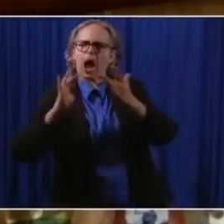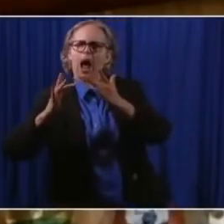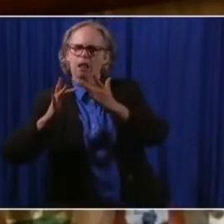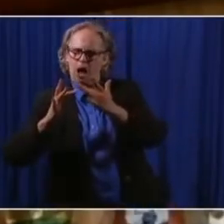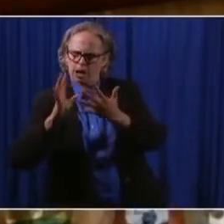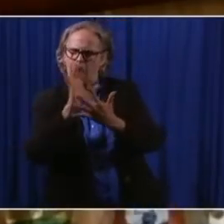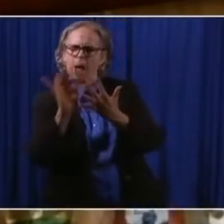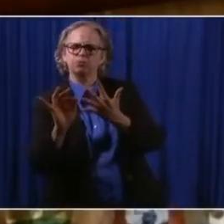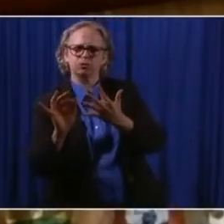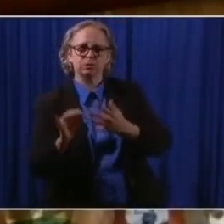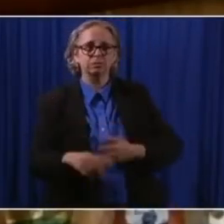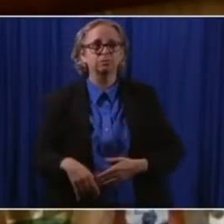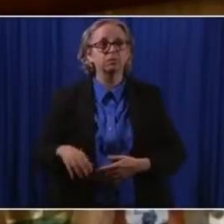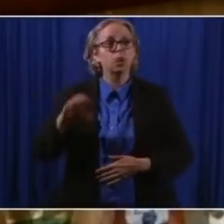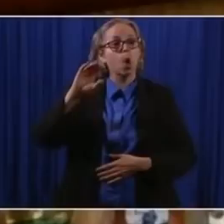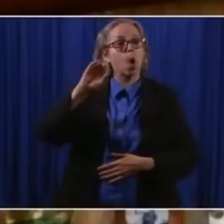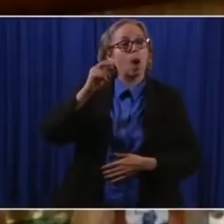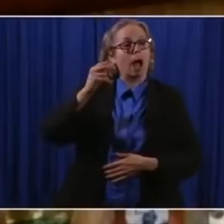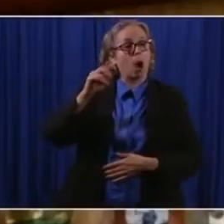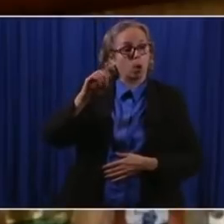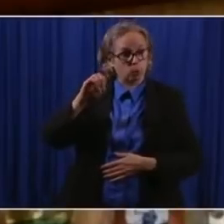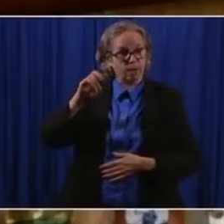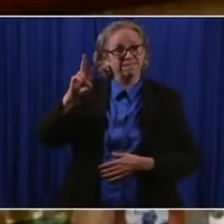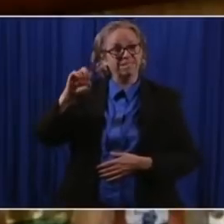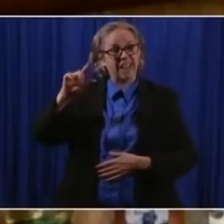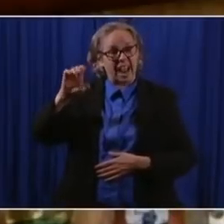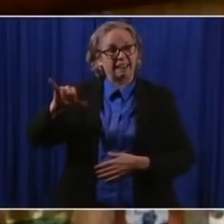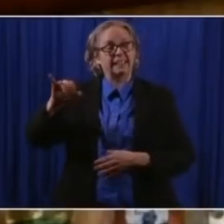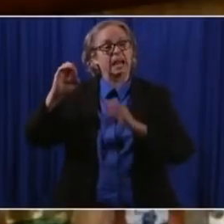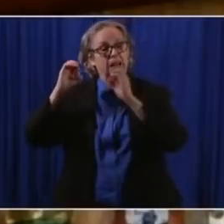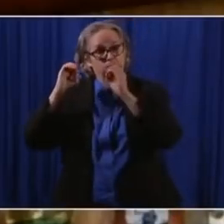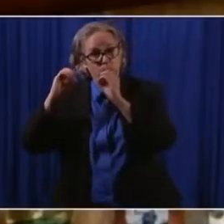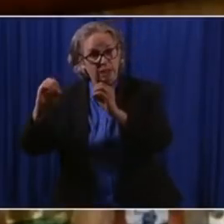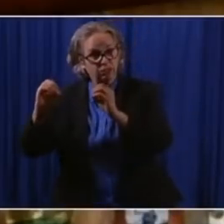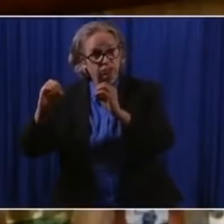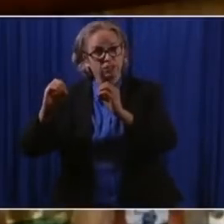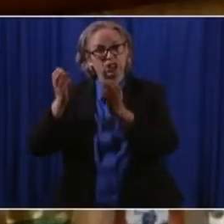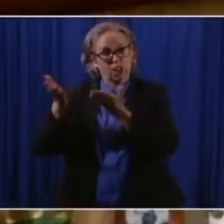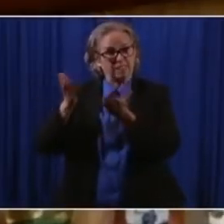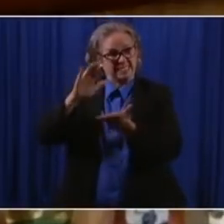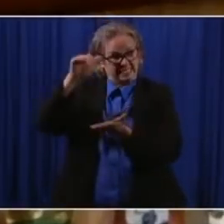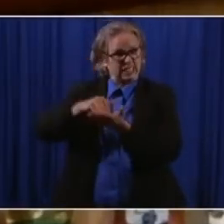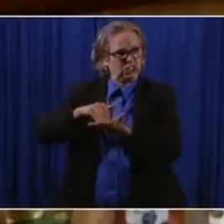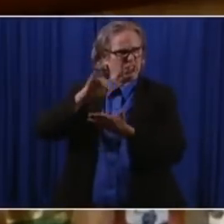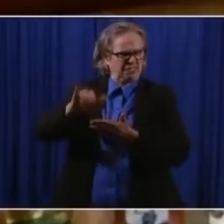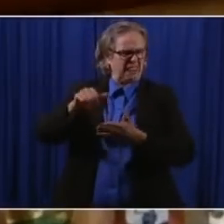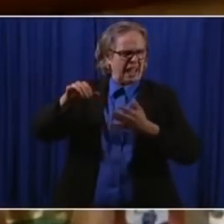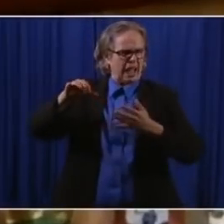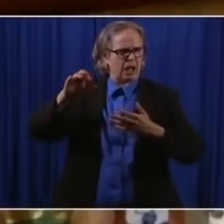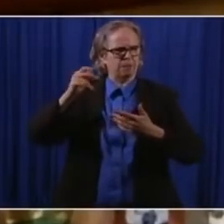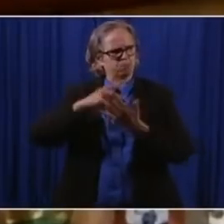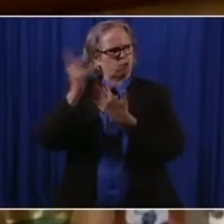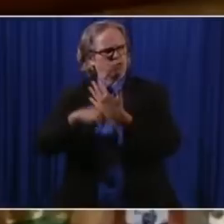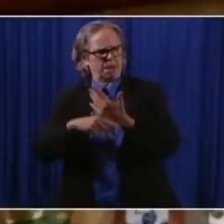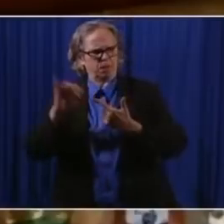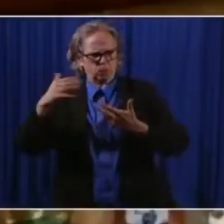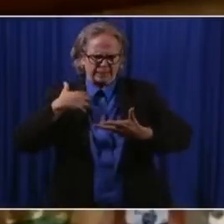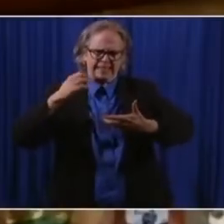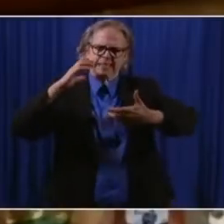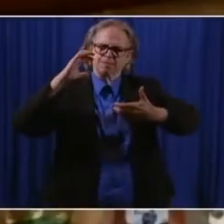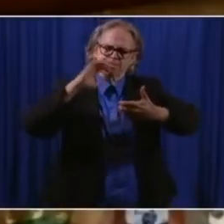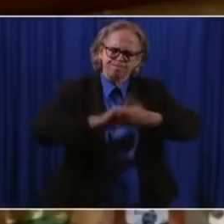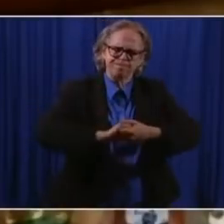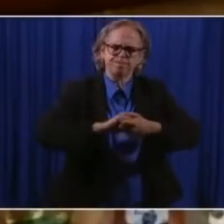Educational Service Center, led by Superintendent Annie Brooks, helped negotiate a consortium partner that's serving all of our school districts